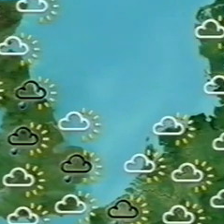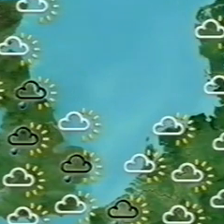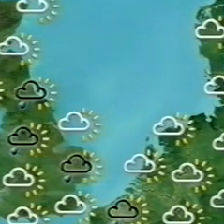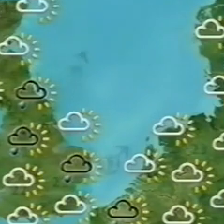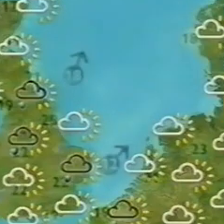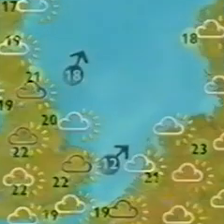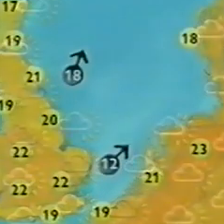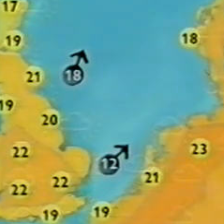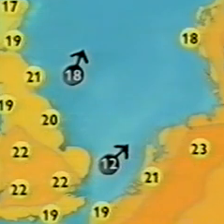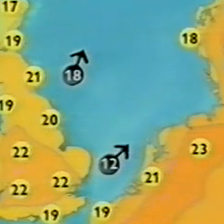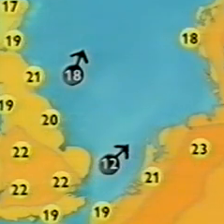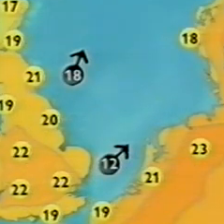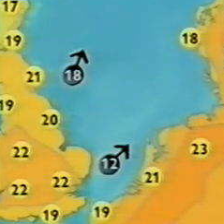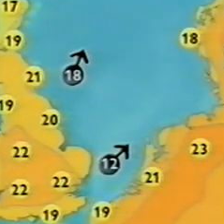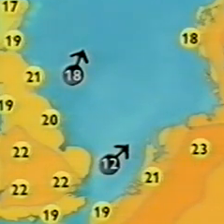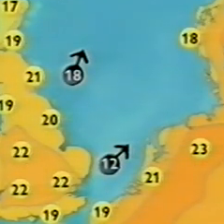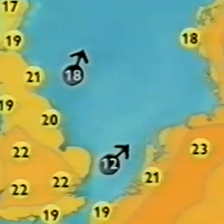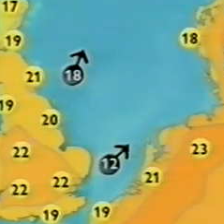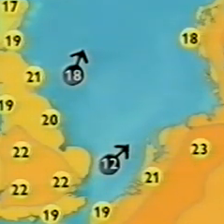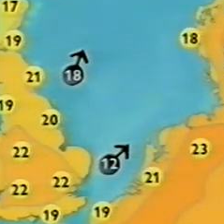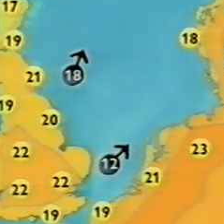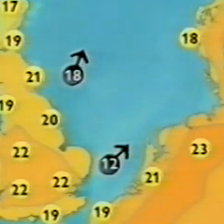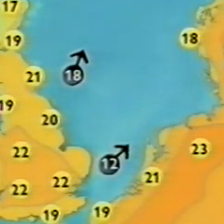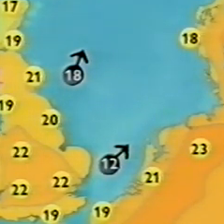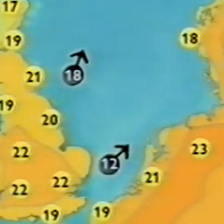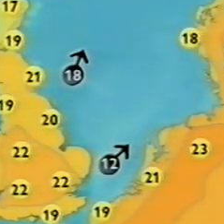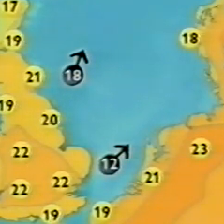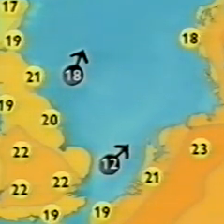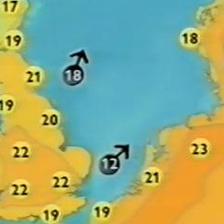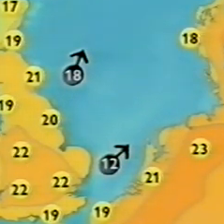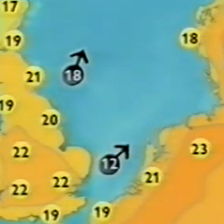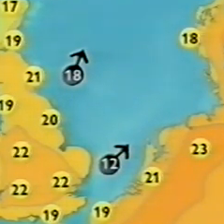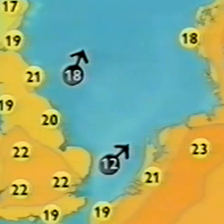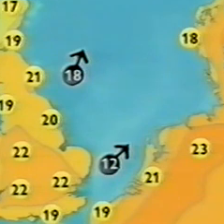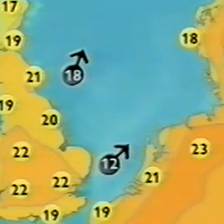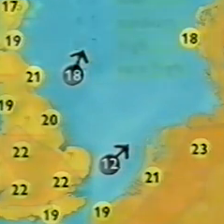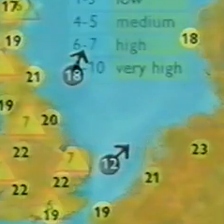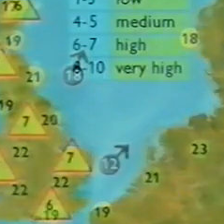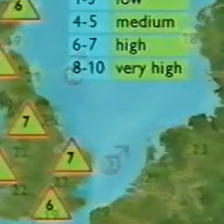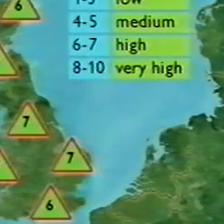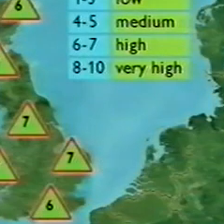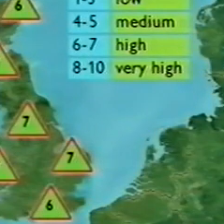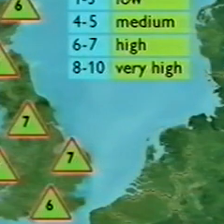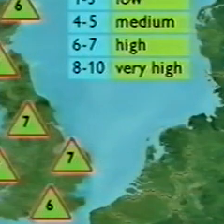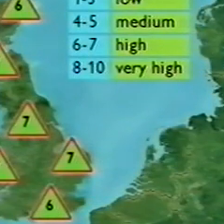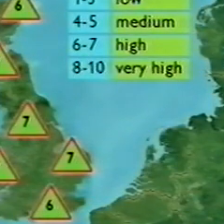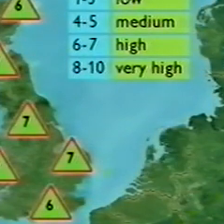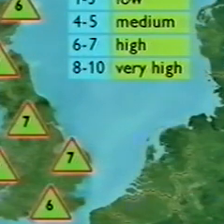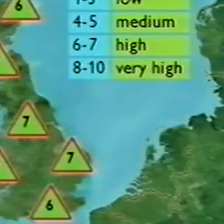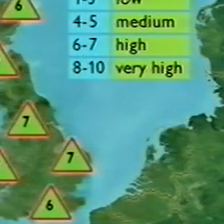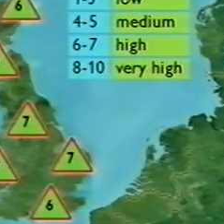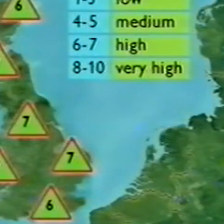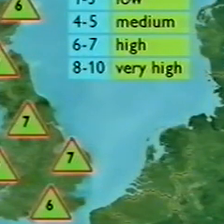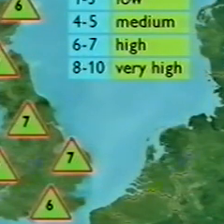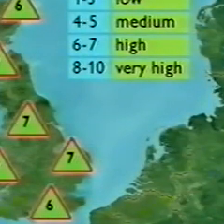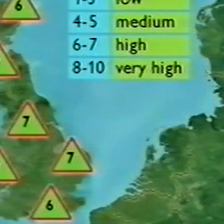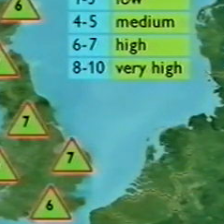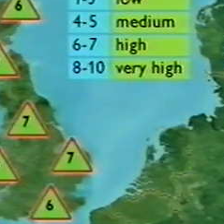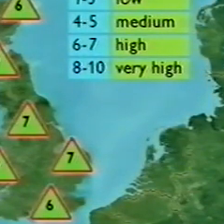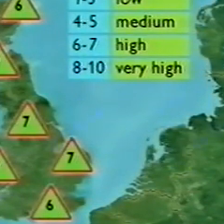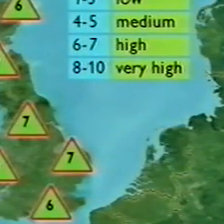will thicken again with some further outbreaks of rain. Reasonably warm in most places, but a bit on the cool side in western Scotland. The pollen index